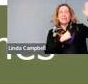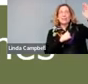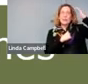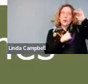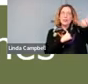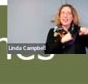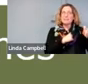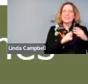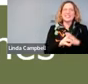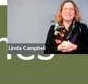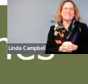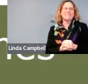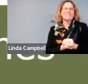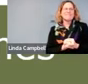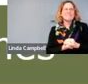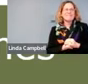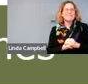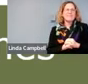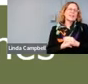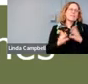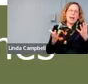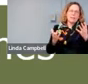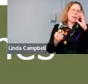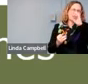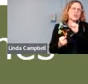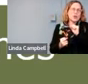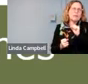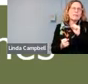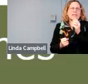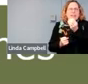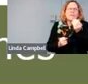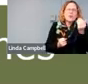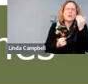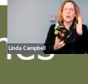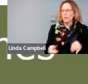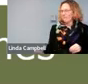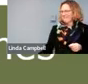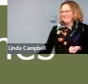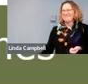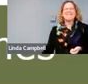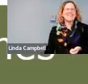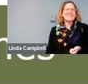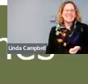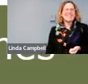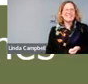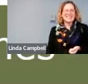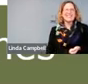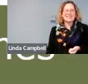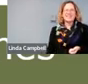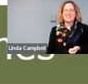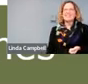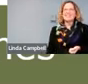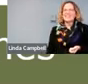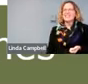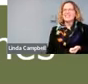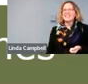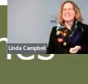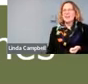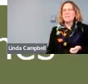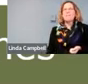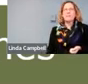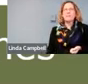If you were in a room with me, I would ask for a show of hands to see if anyone knew of it, but let's assume that a couple of you know of